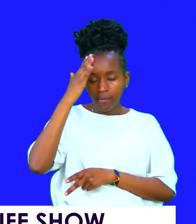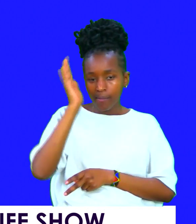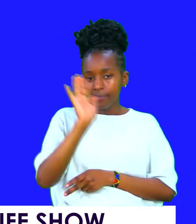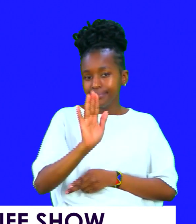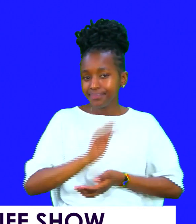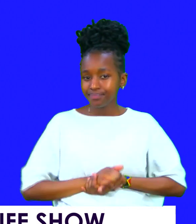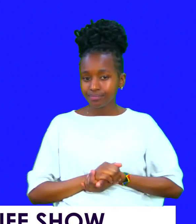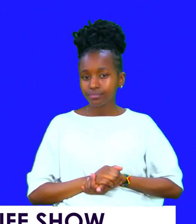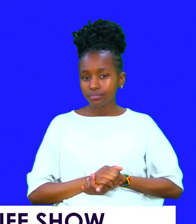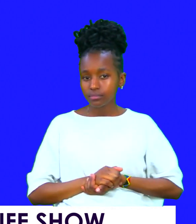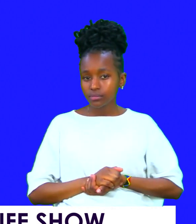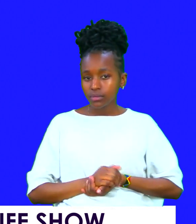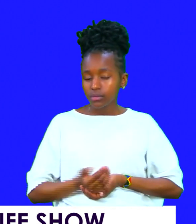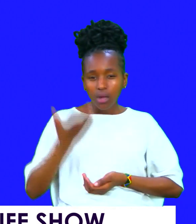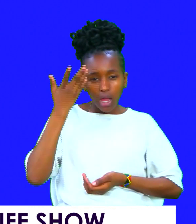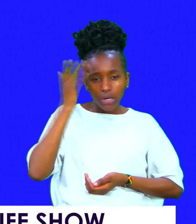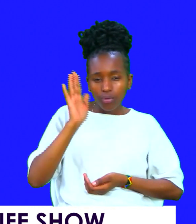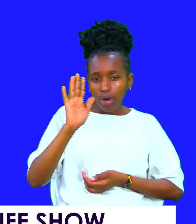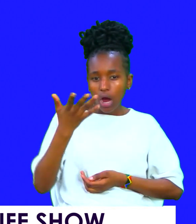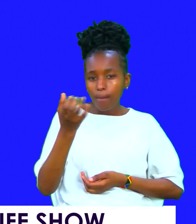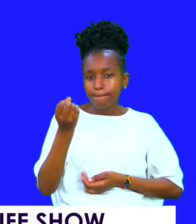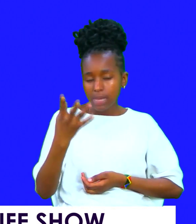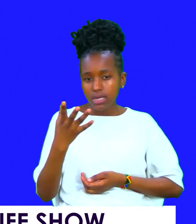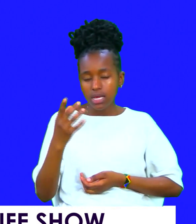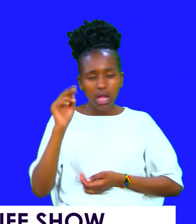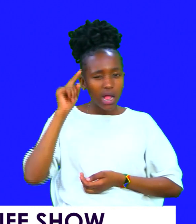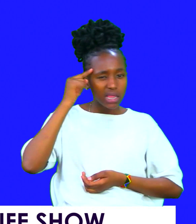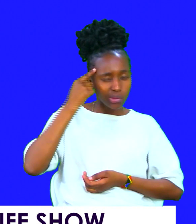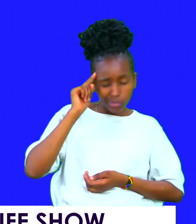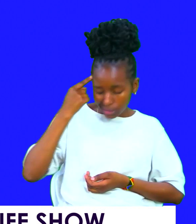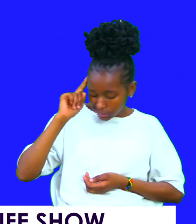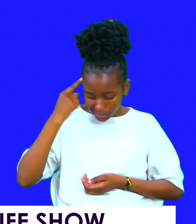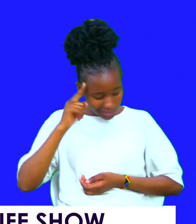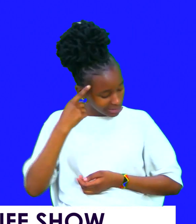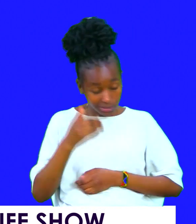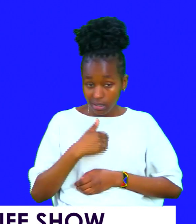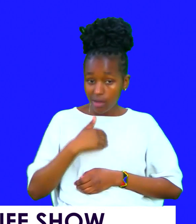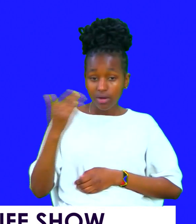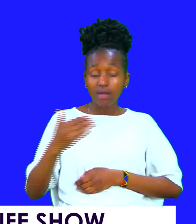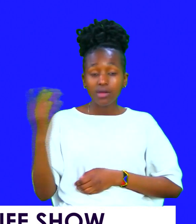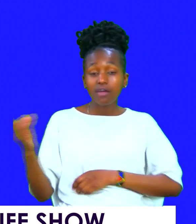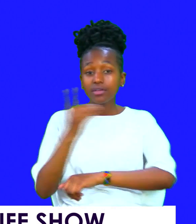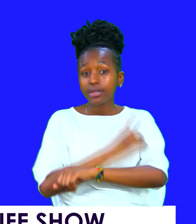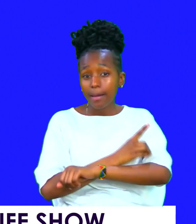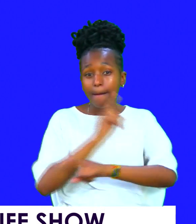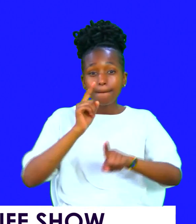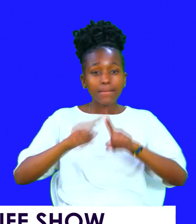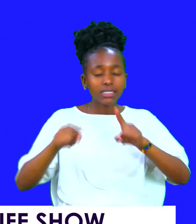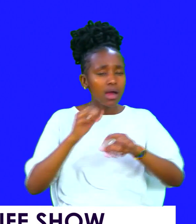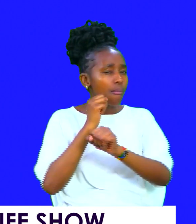I don't know how many thoughts go through your mind every single day. What is the protection you place on your